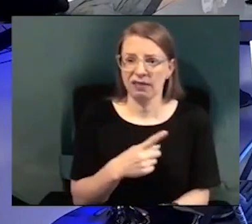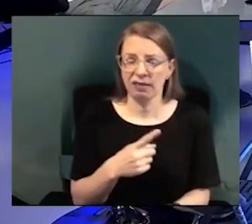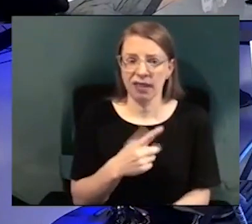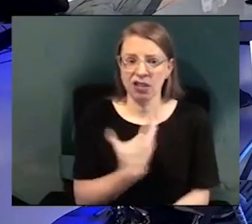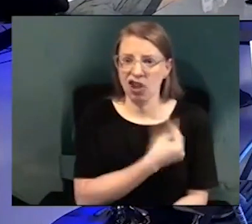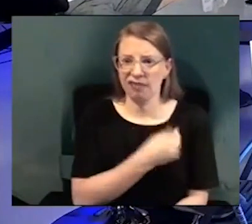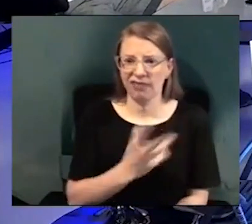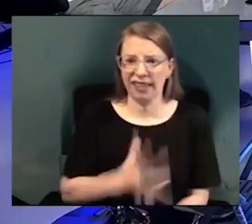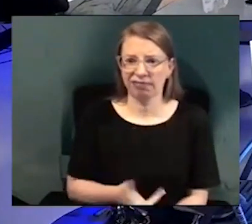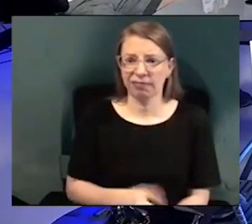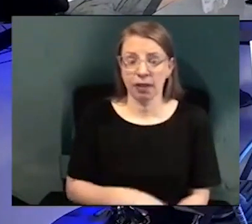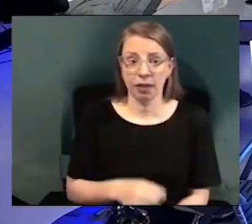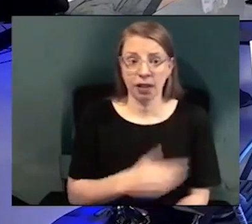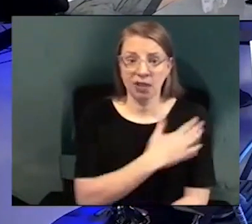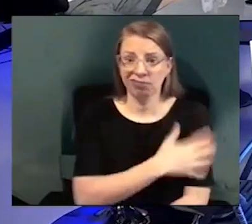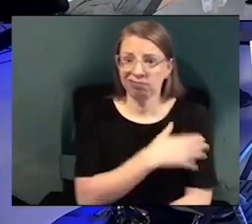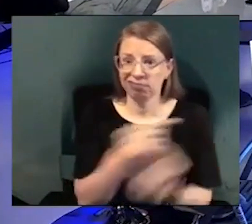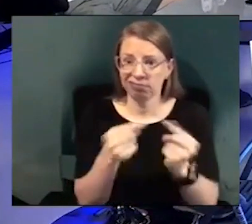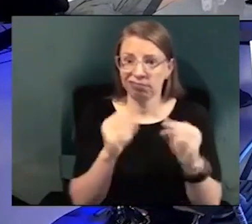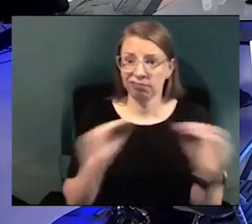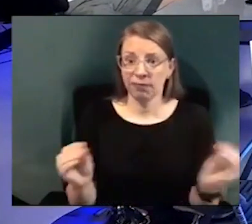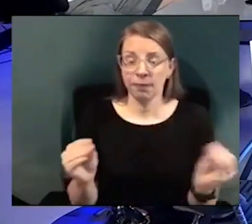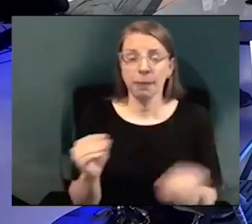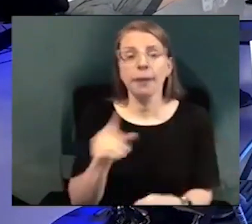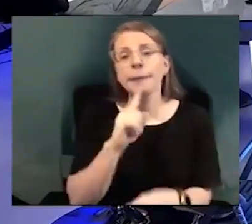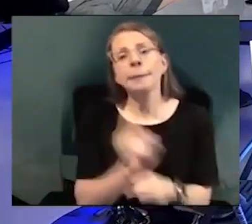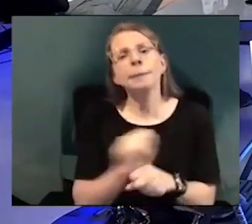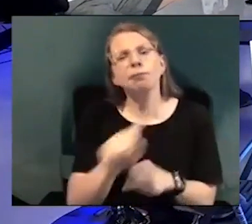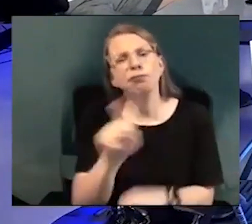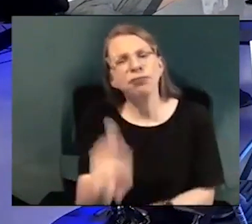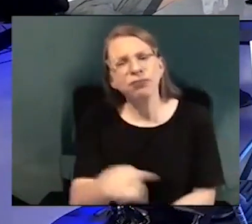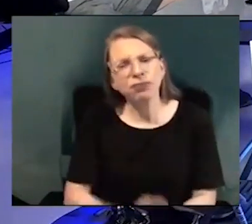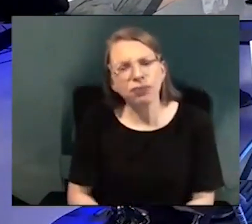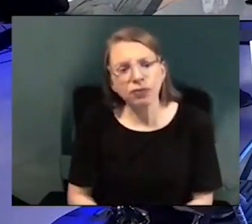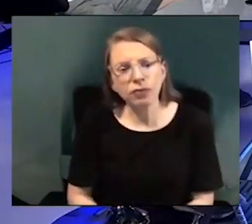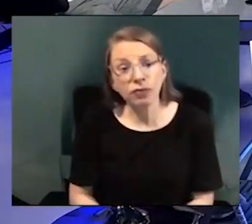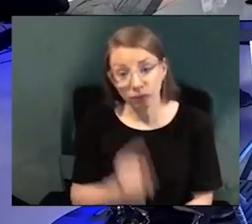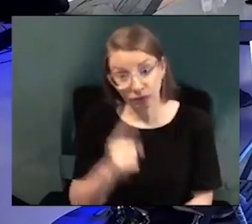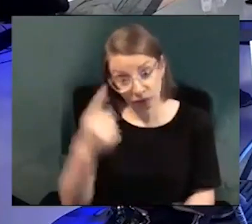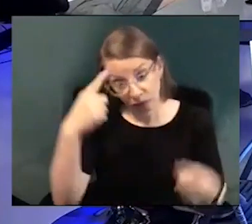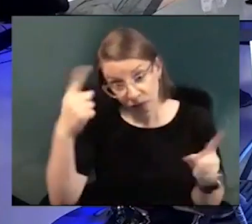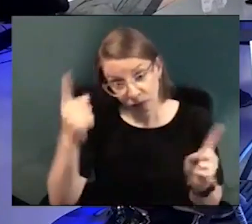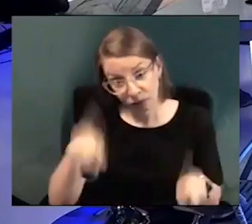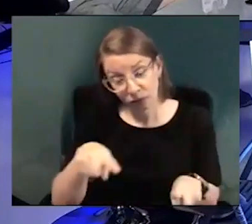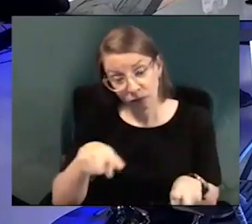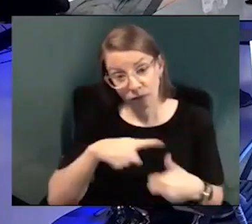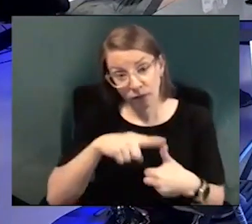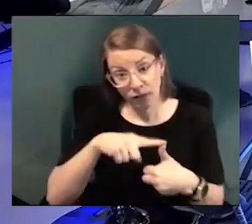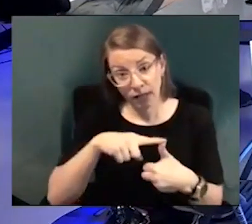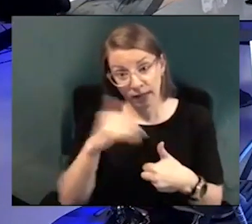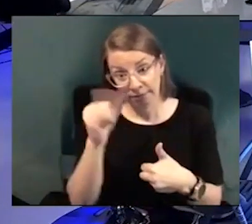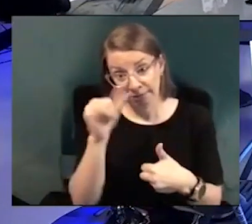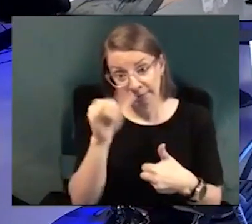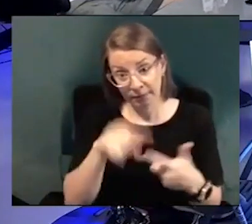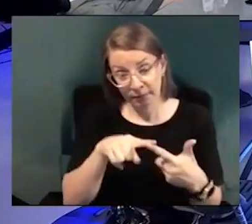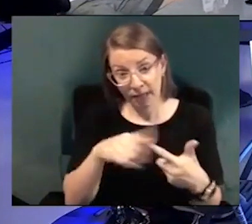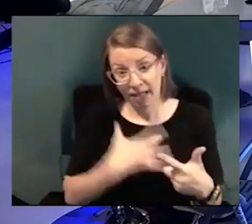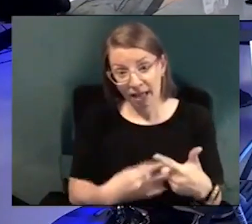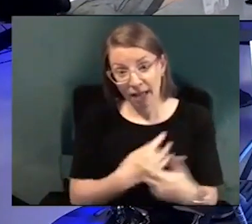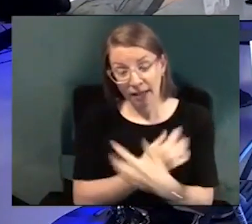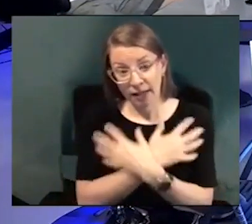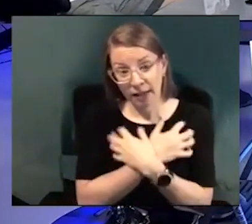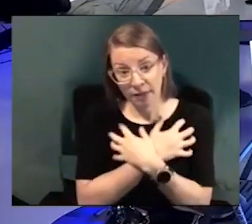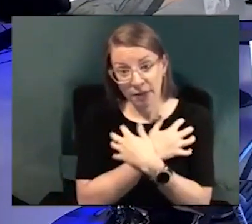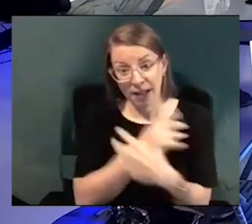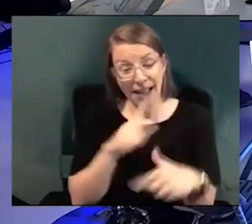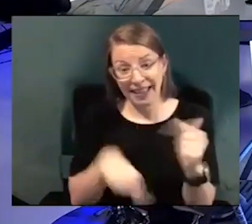that? No. Okay, now here's the real question again. Do you agree that your dad is A, a little goofy, B, likes stuffed animals, and C, can't get on a